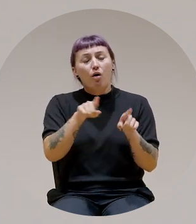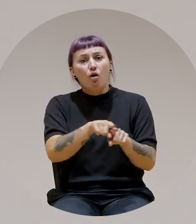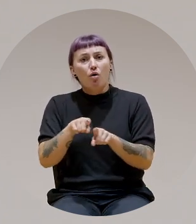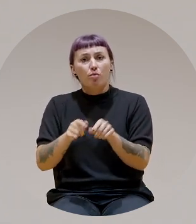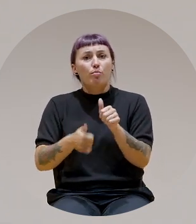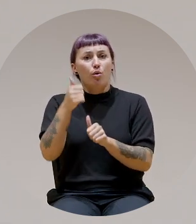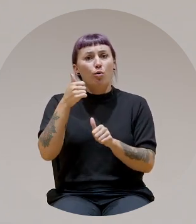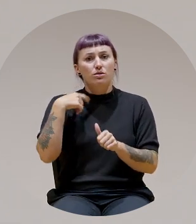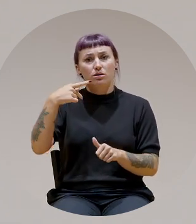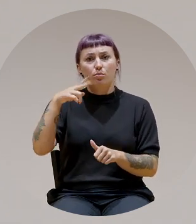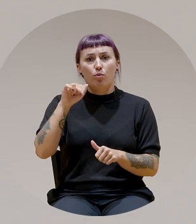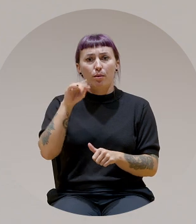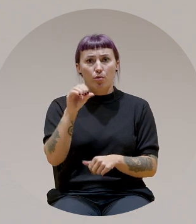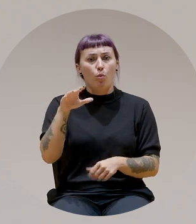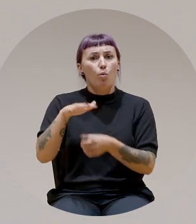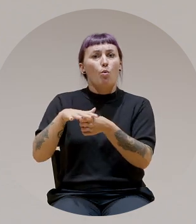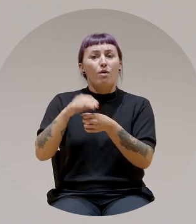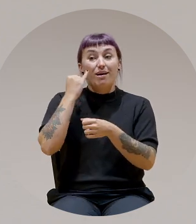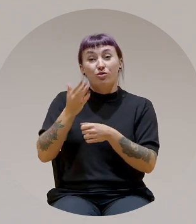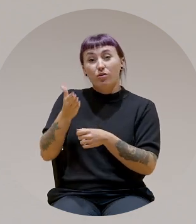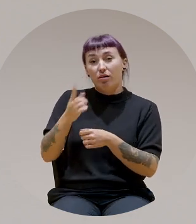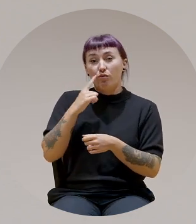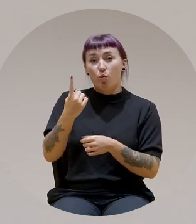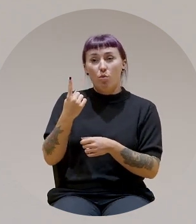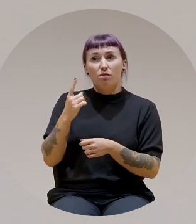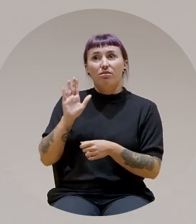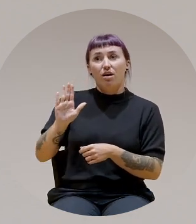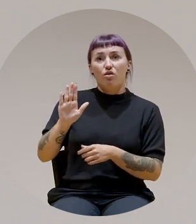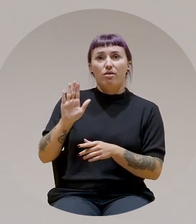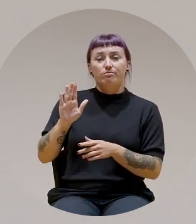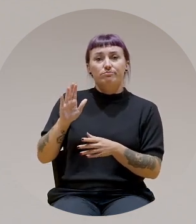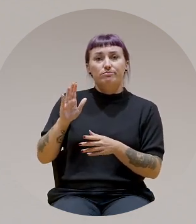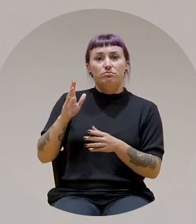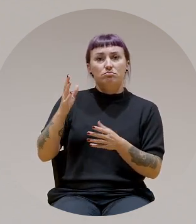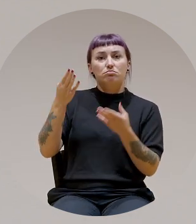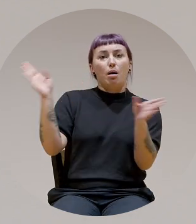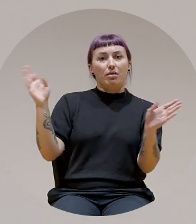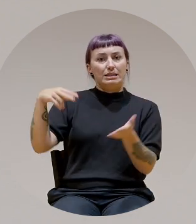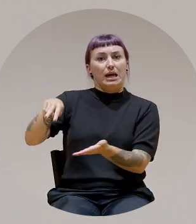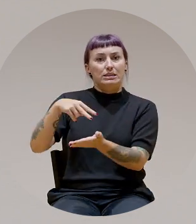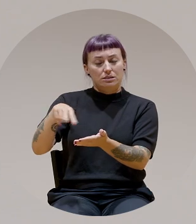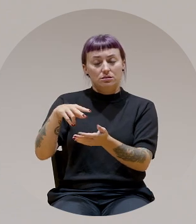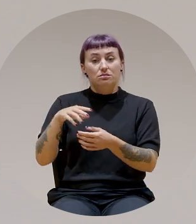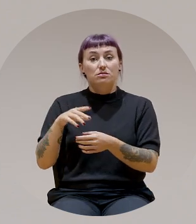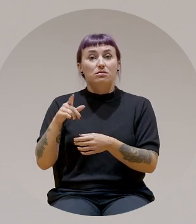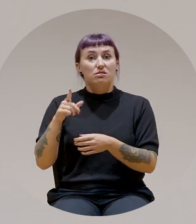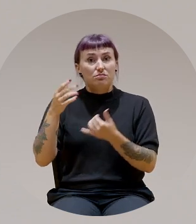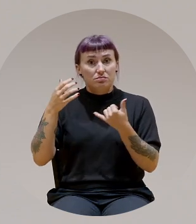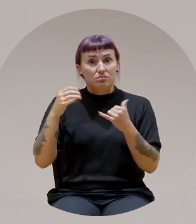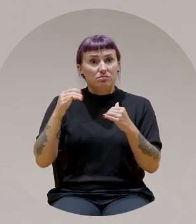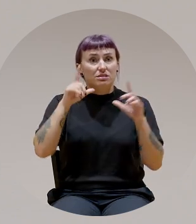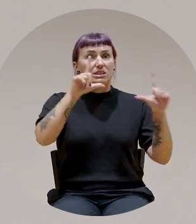also at most of the Pueblos, if you are there for one of their public dances, there are